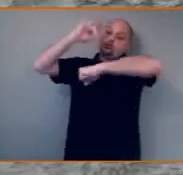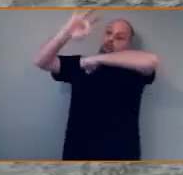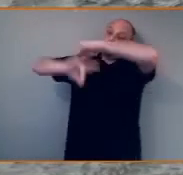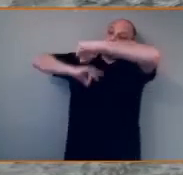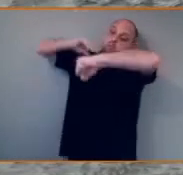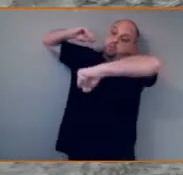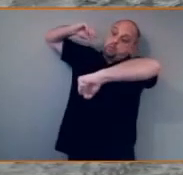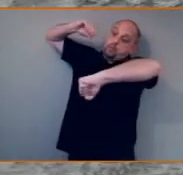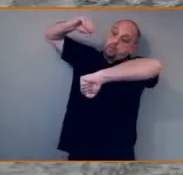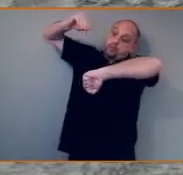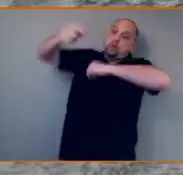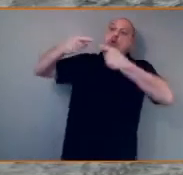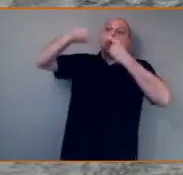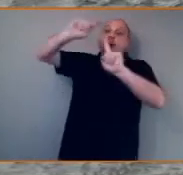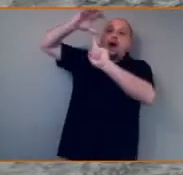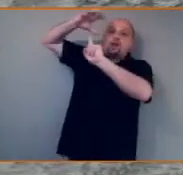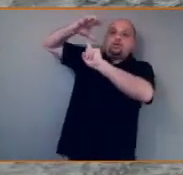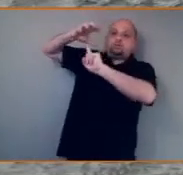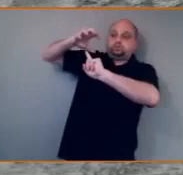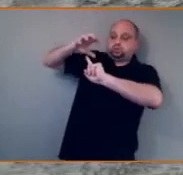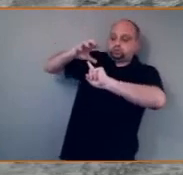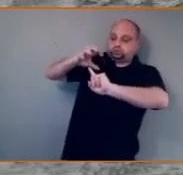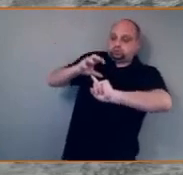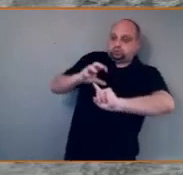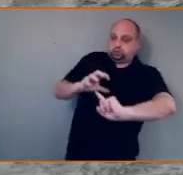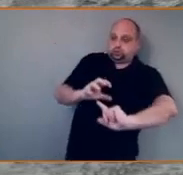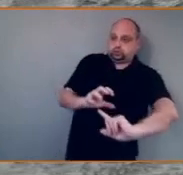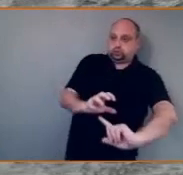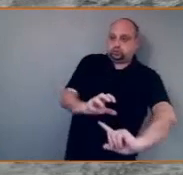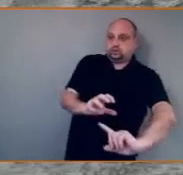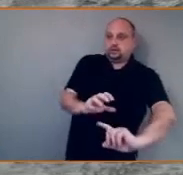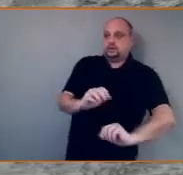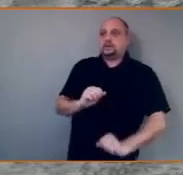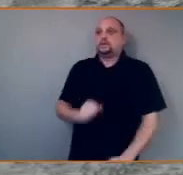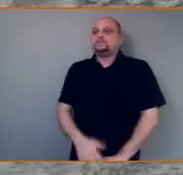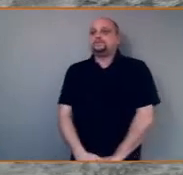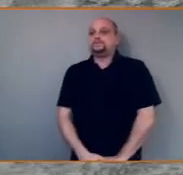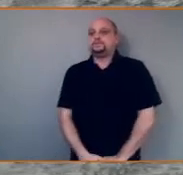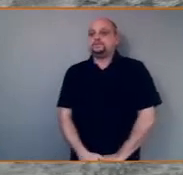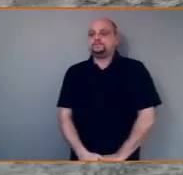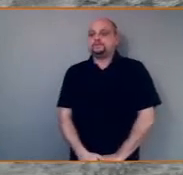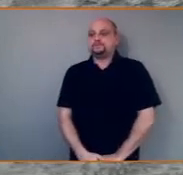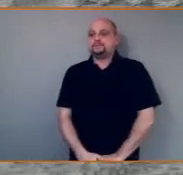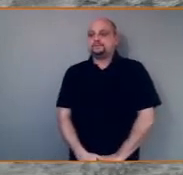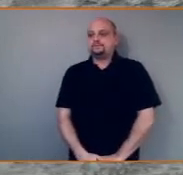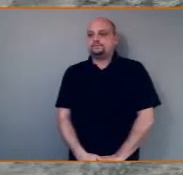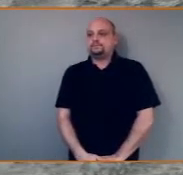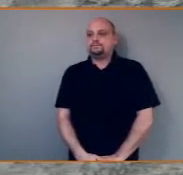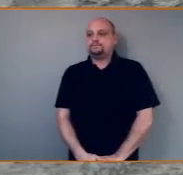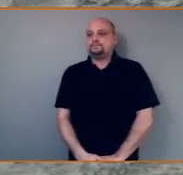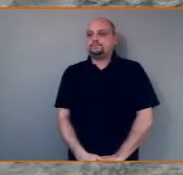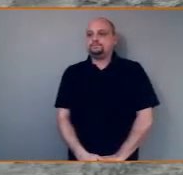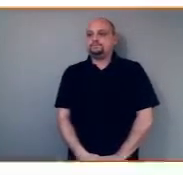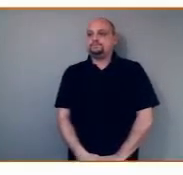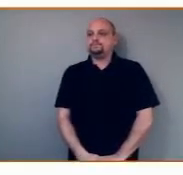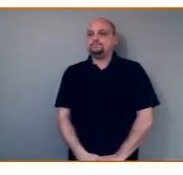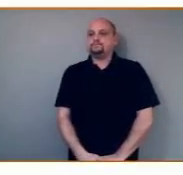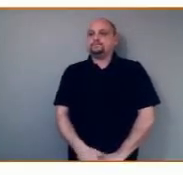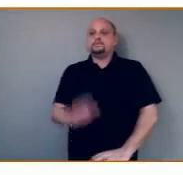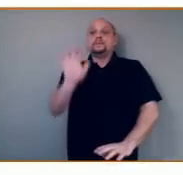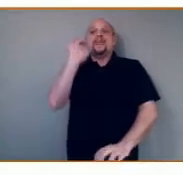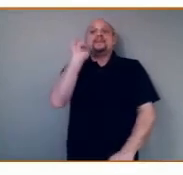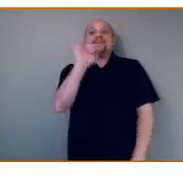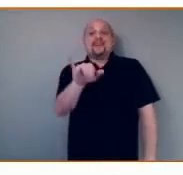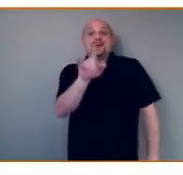the Perseverance's parachute as it is deployed and as it descends onto the Red Planet. That